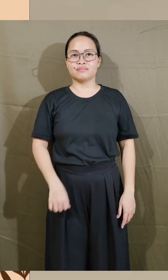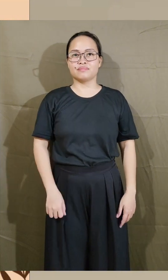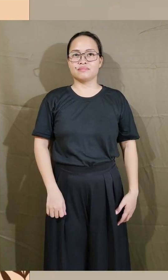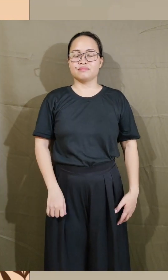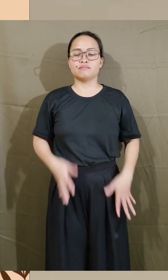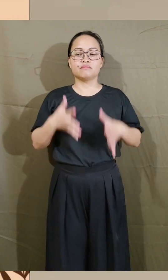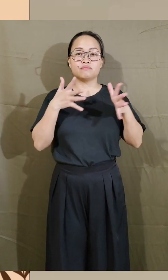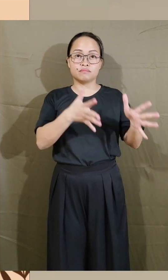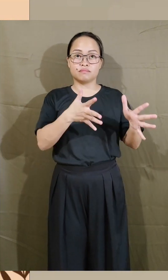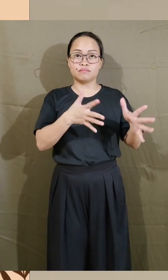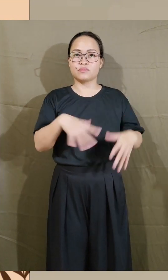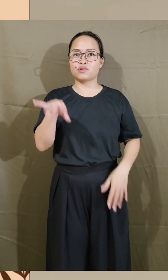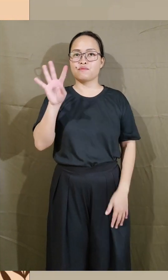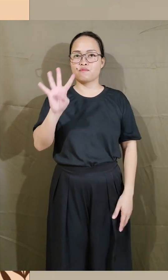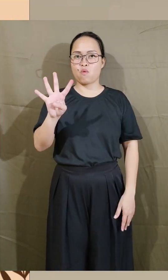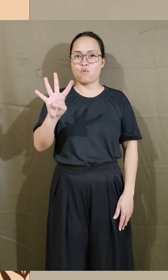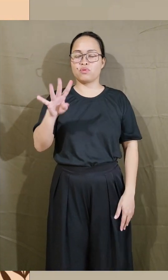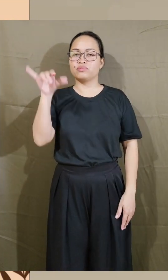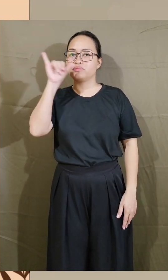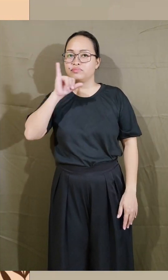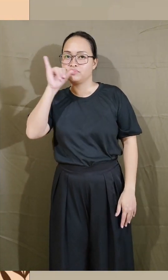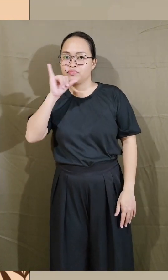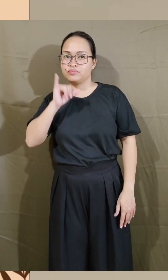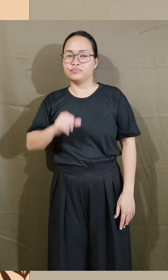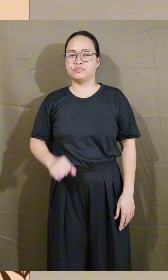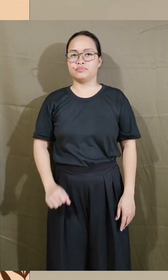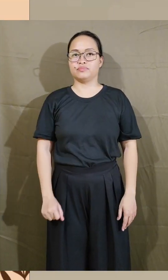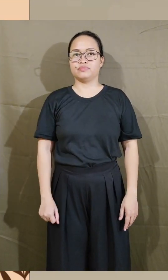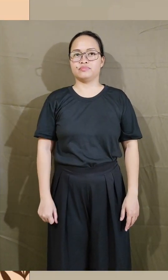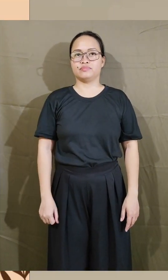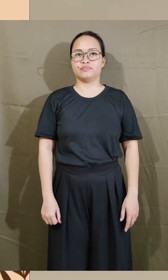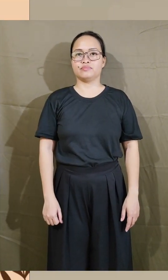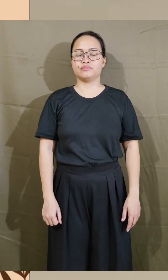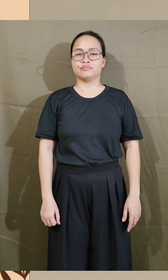we will be left with 4 ice creams.